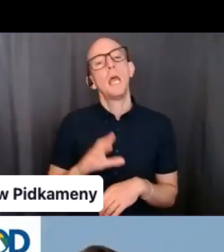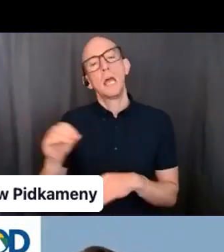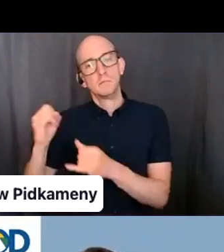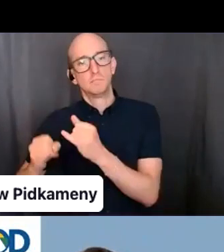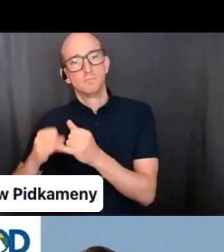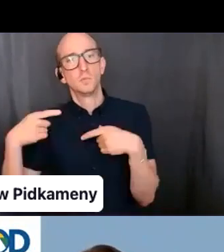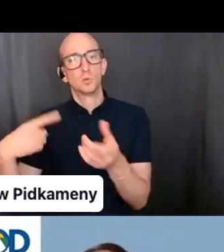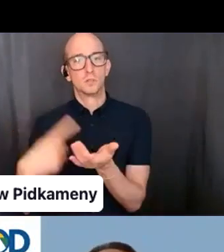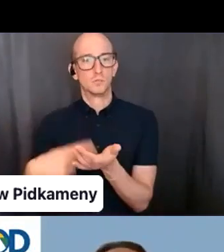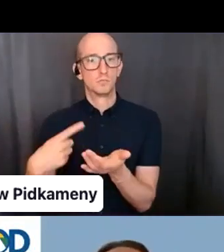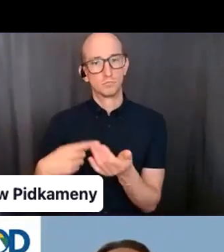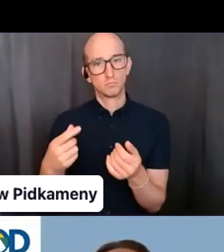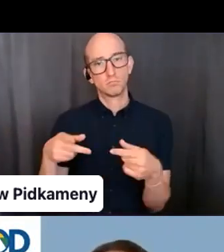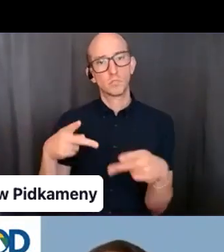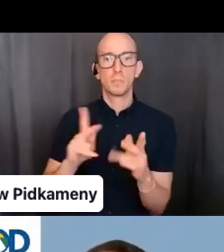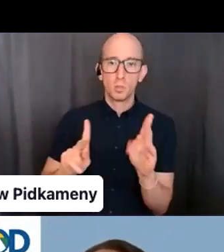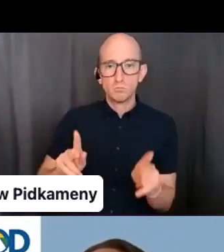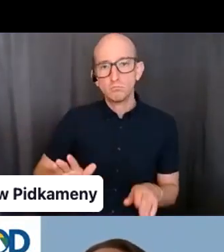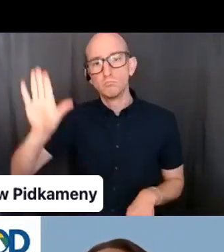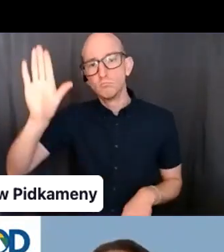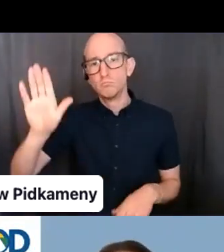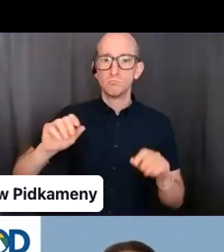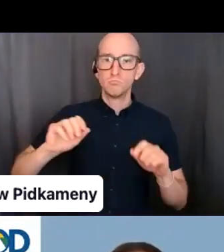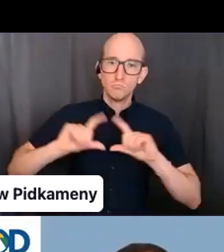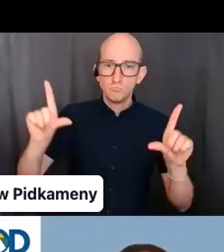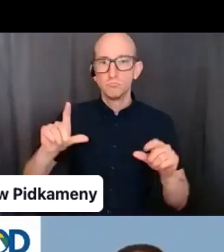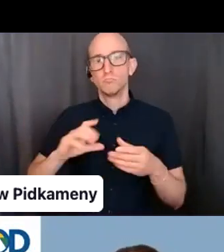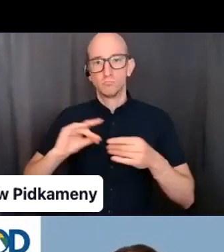also allow people to raise their hand and we'll unmute you.